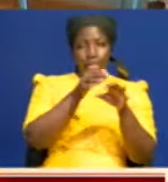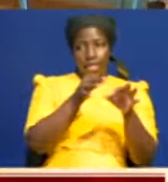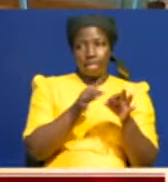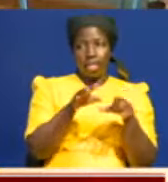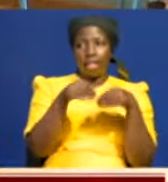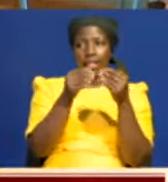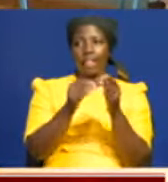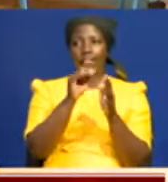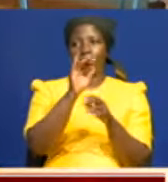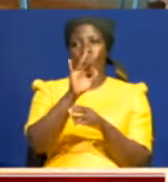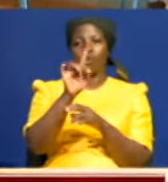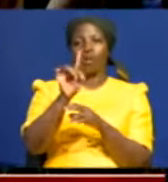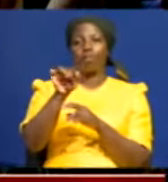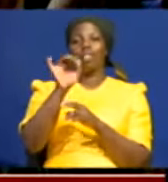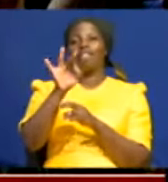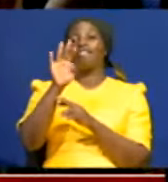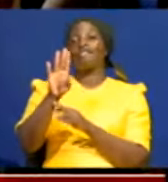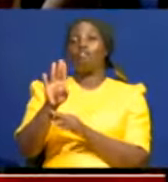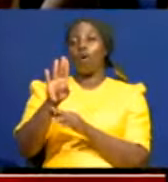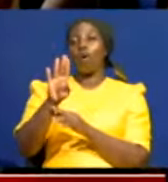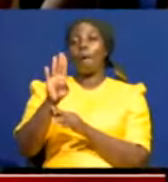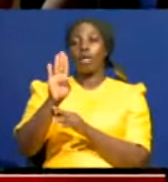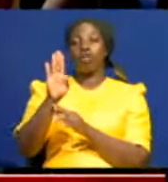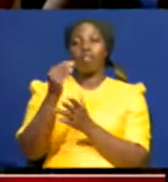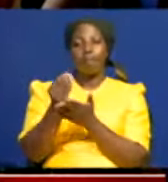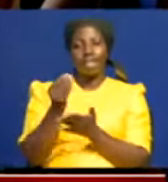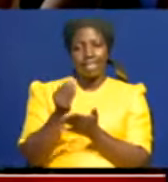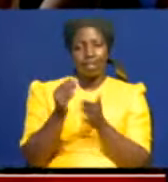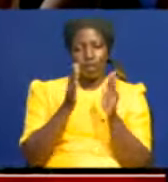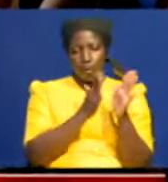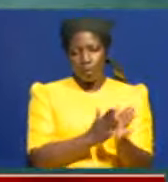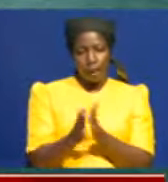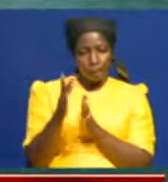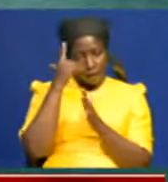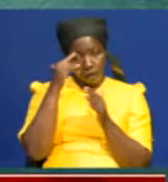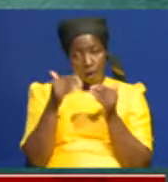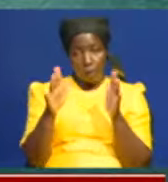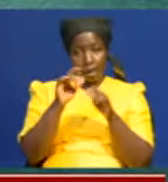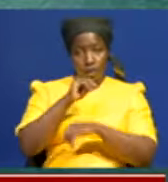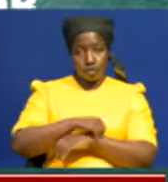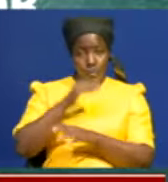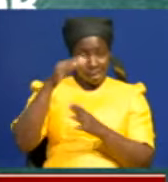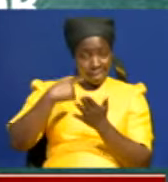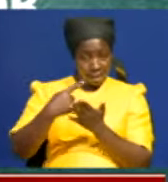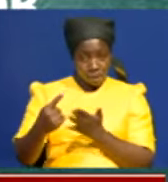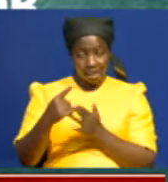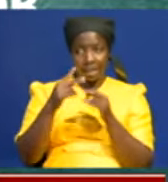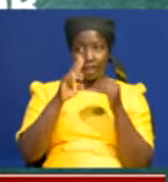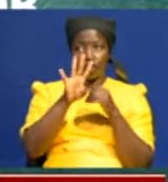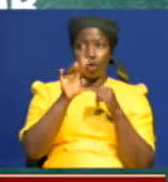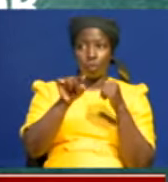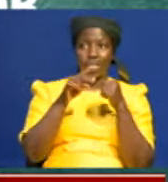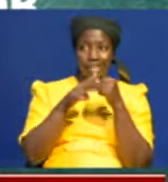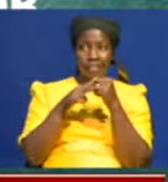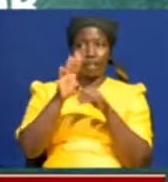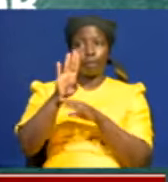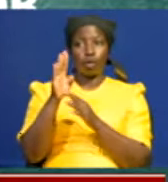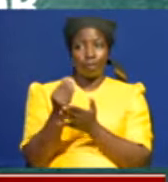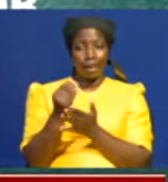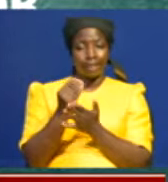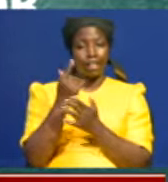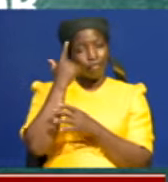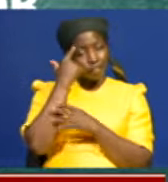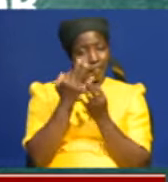billion shillings capitation fee in preparation for schools reopening next week. 4.7 billion shillings has been channeled to facilitate free